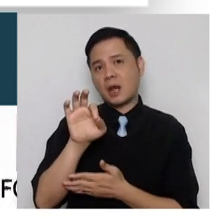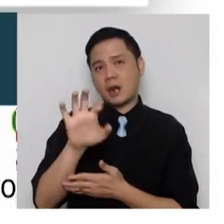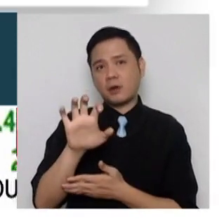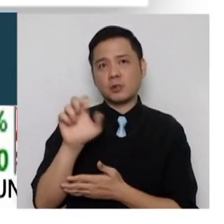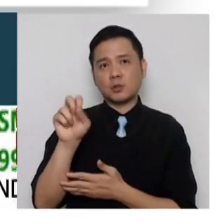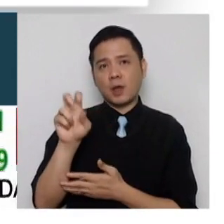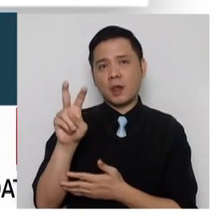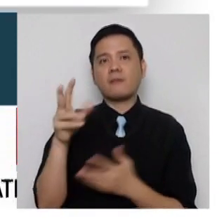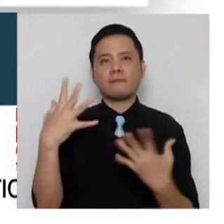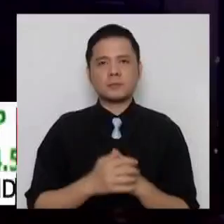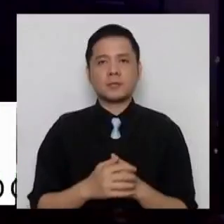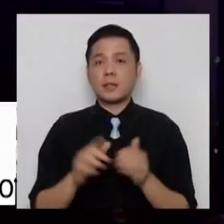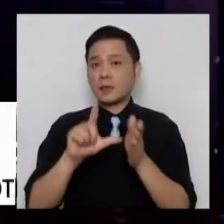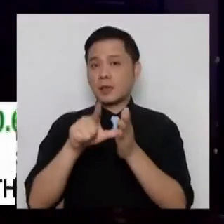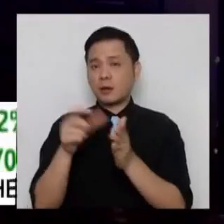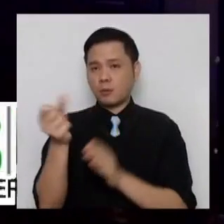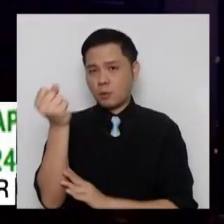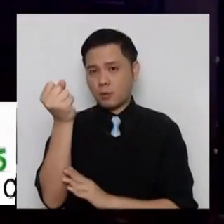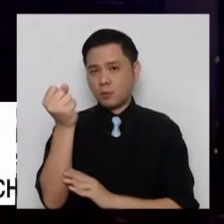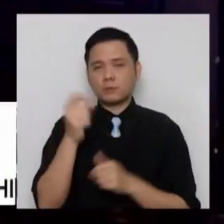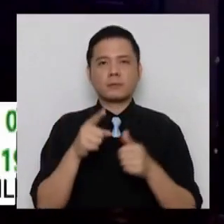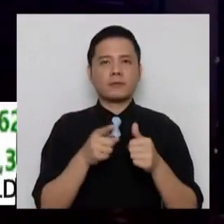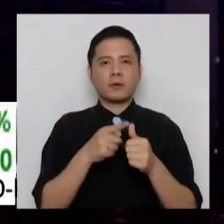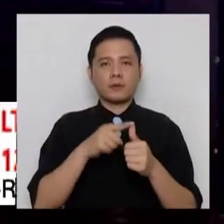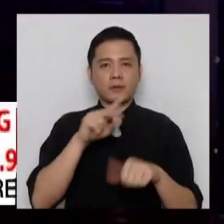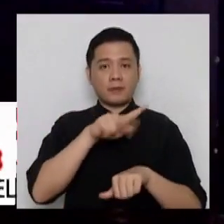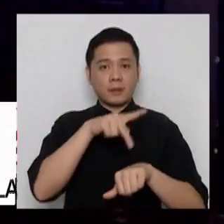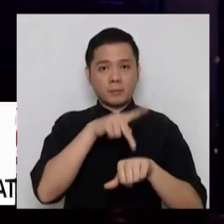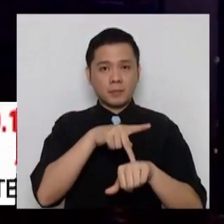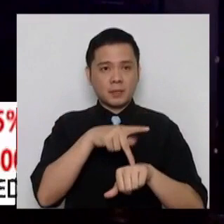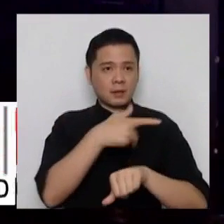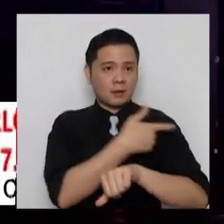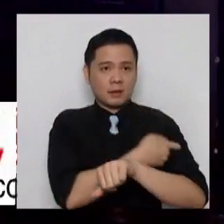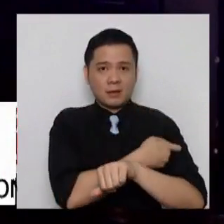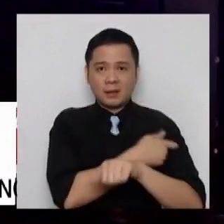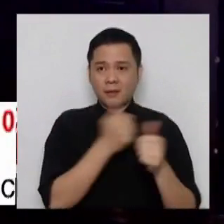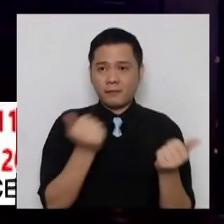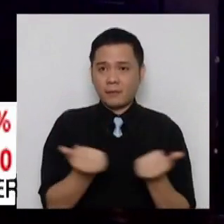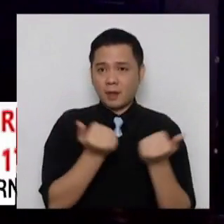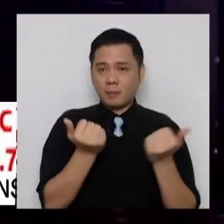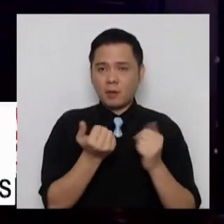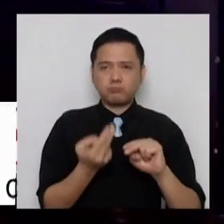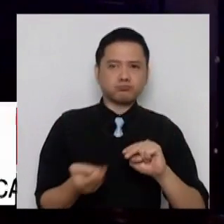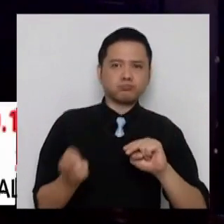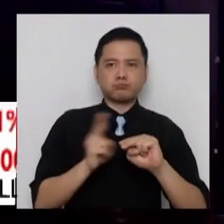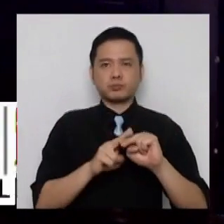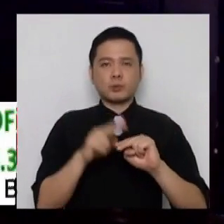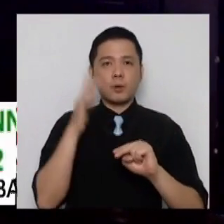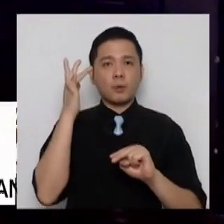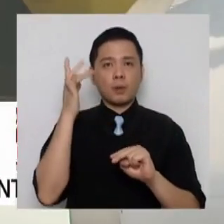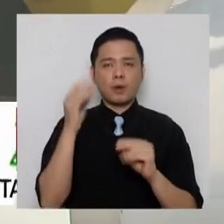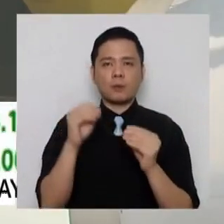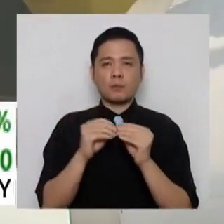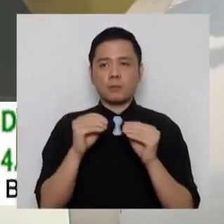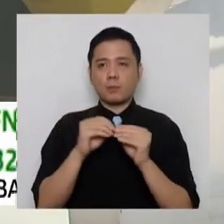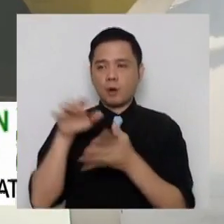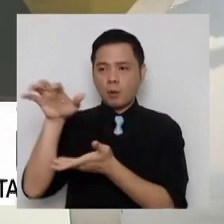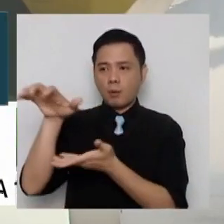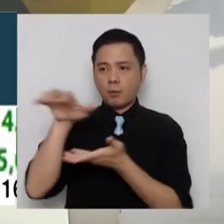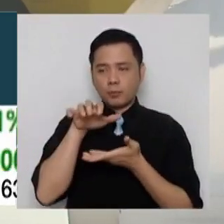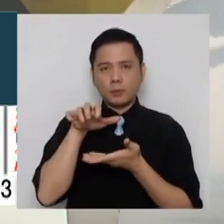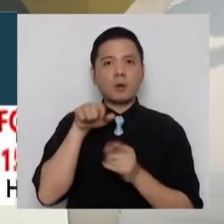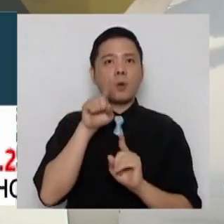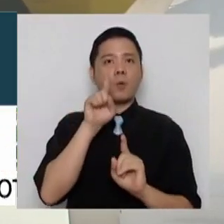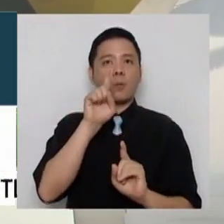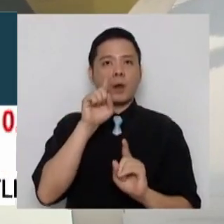recovered. The Philippines' vaccine supply gets a big boost with the arrival of more doses.